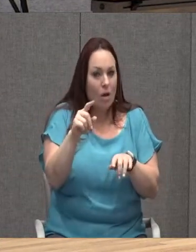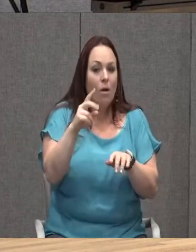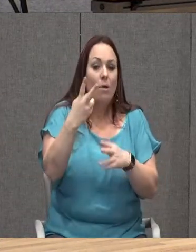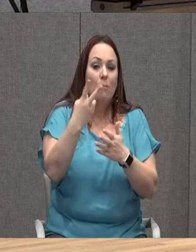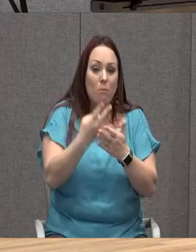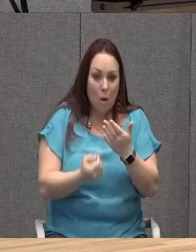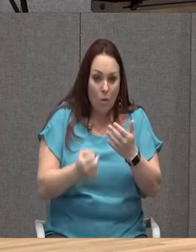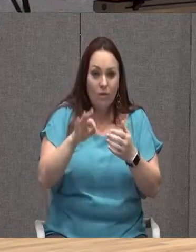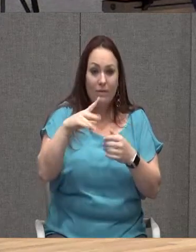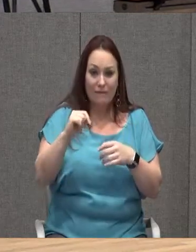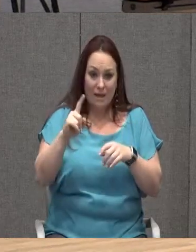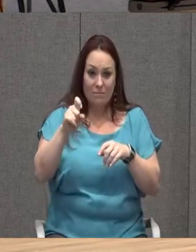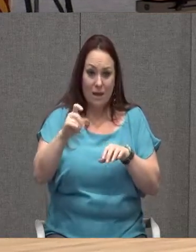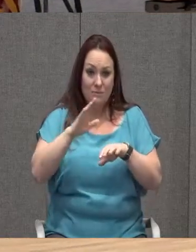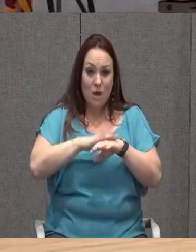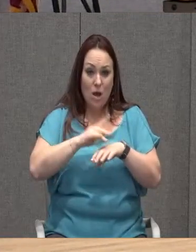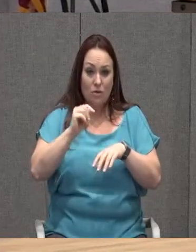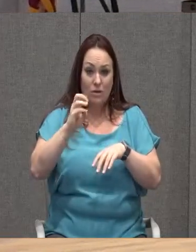move it.